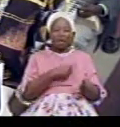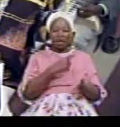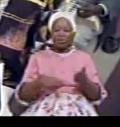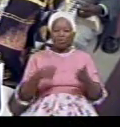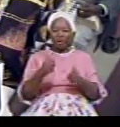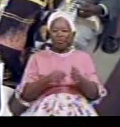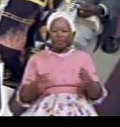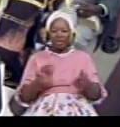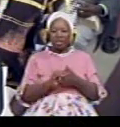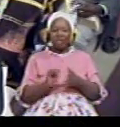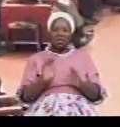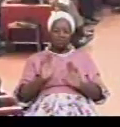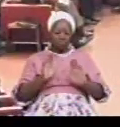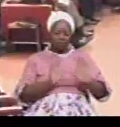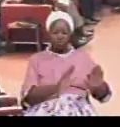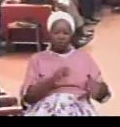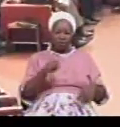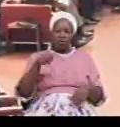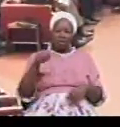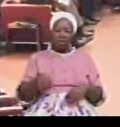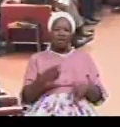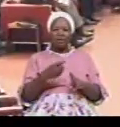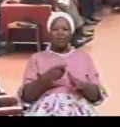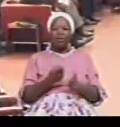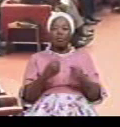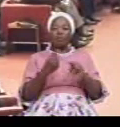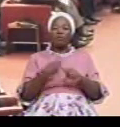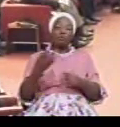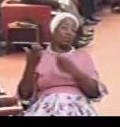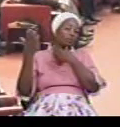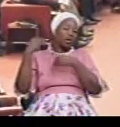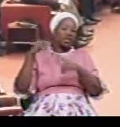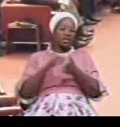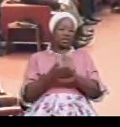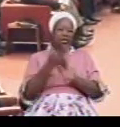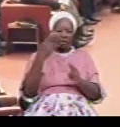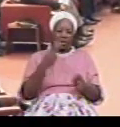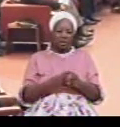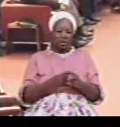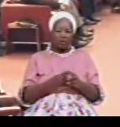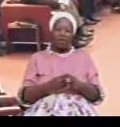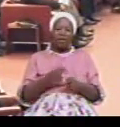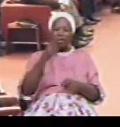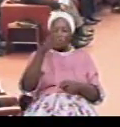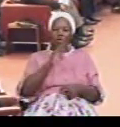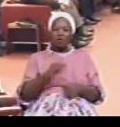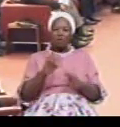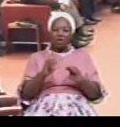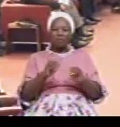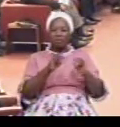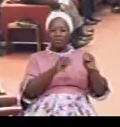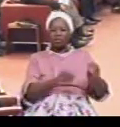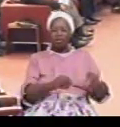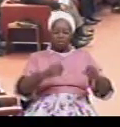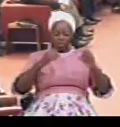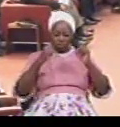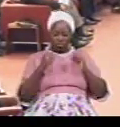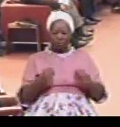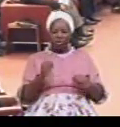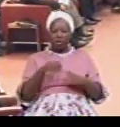you down, coming from your past. He will energize you. He will lift you